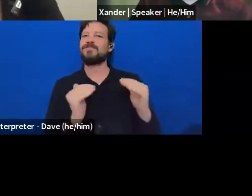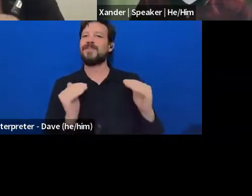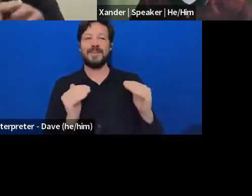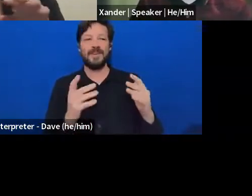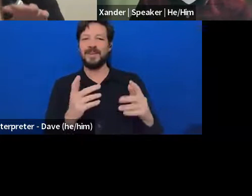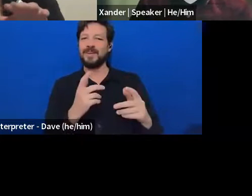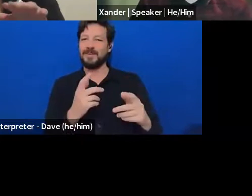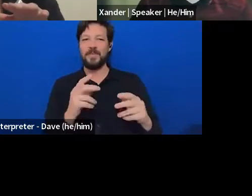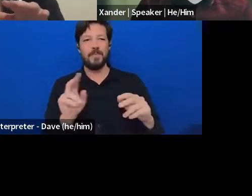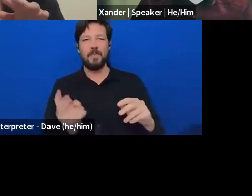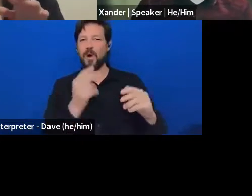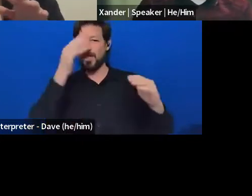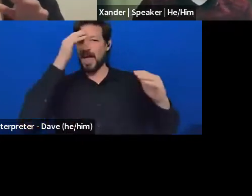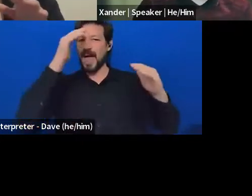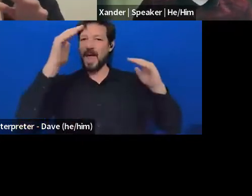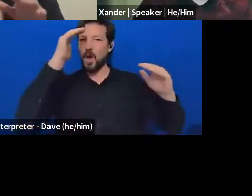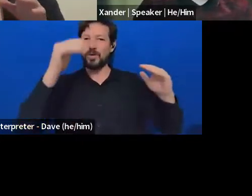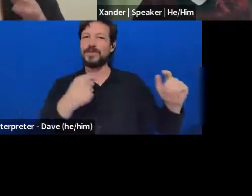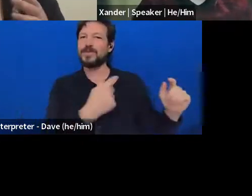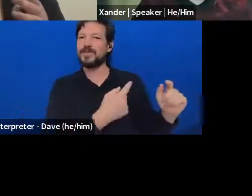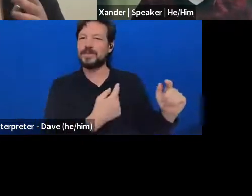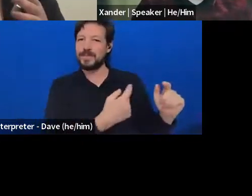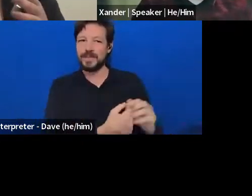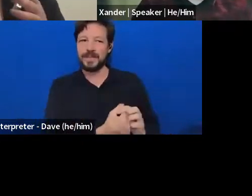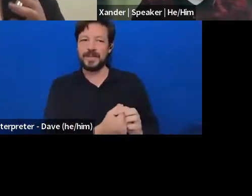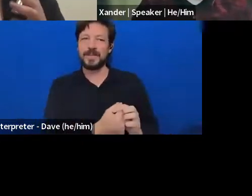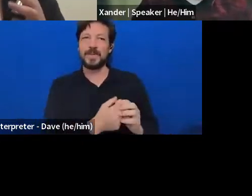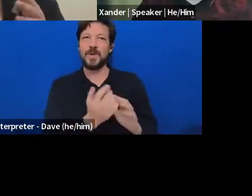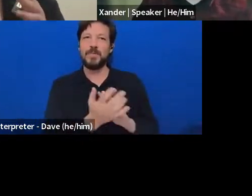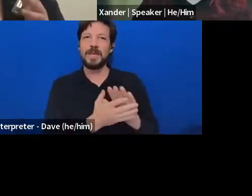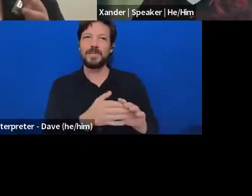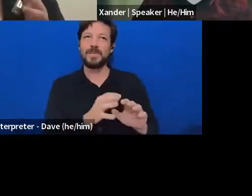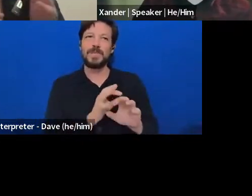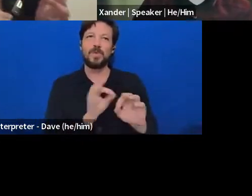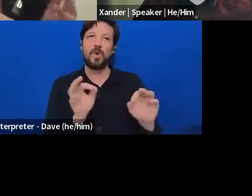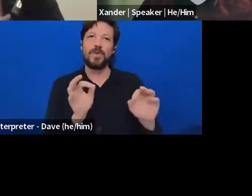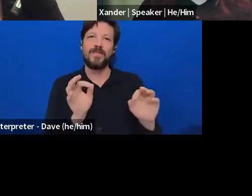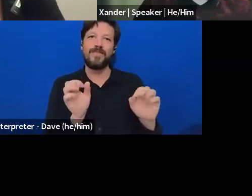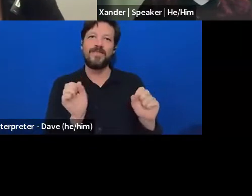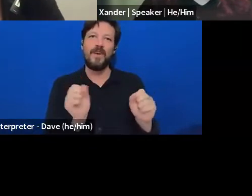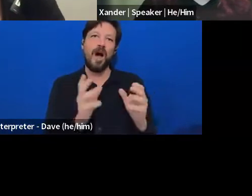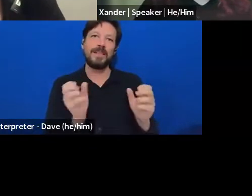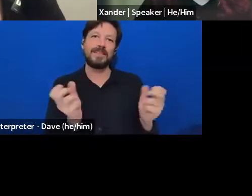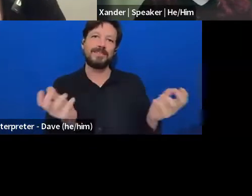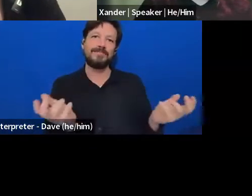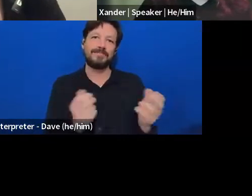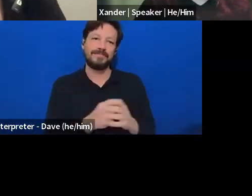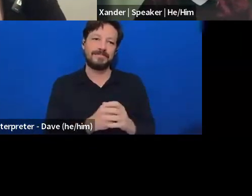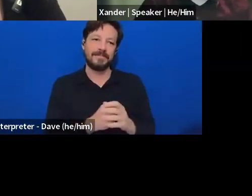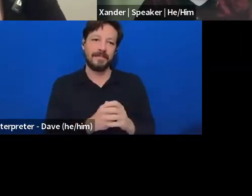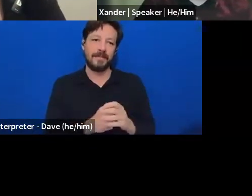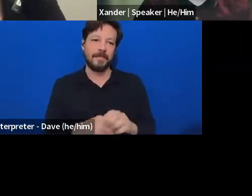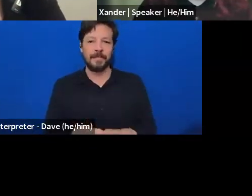and not really having to have those fights, I guess, because I just couldn't be who I needed to be. So